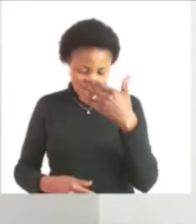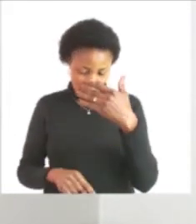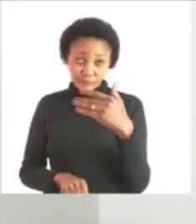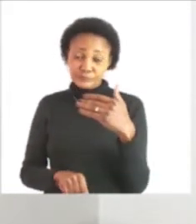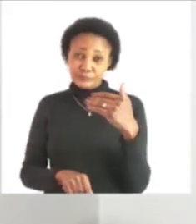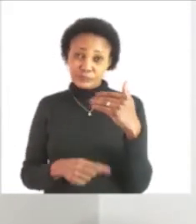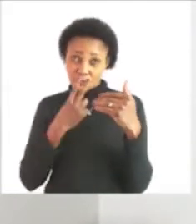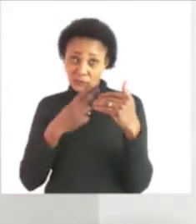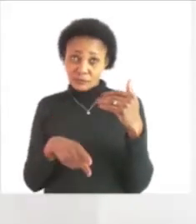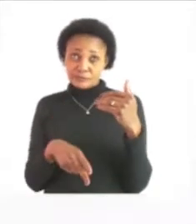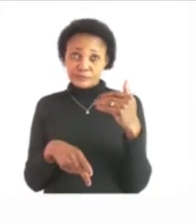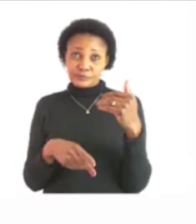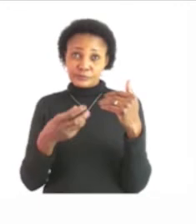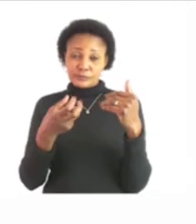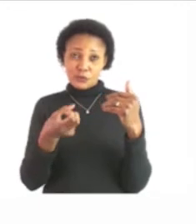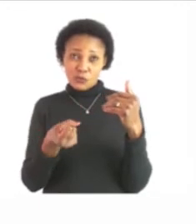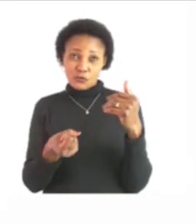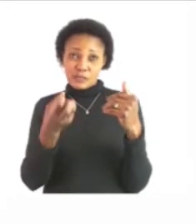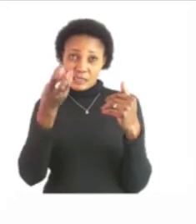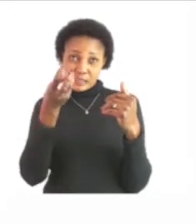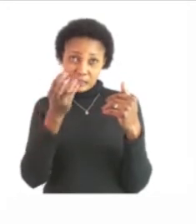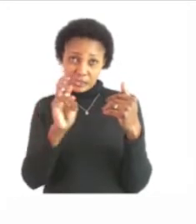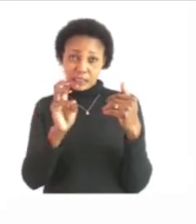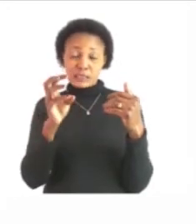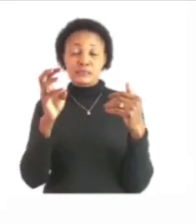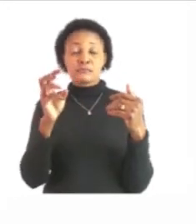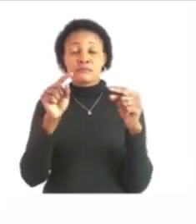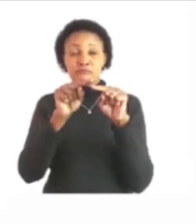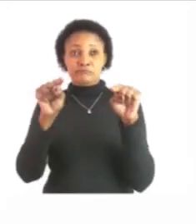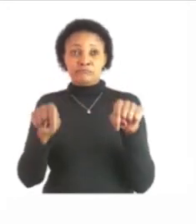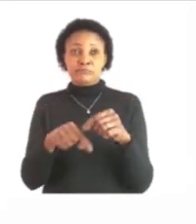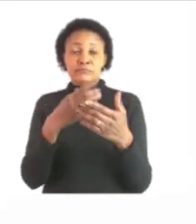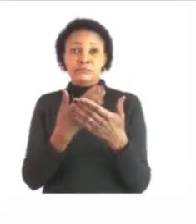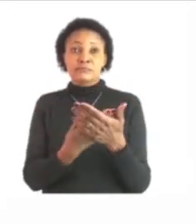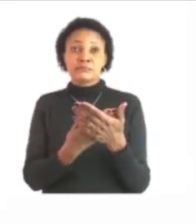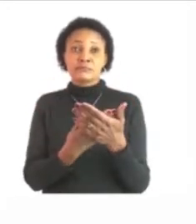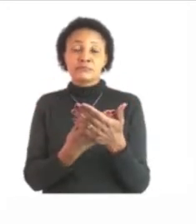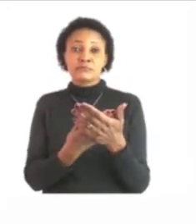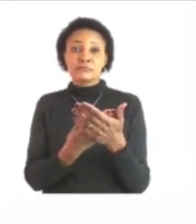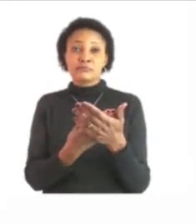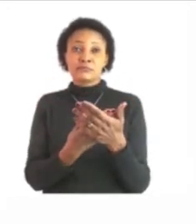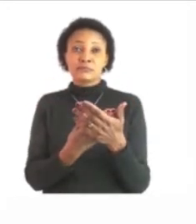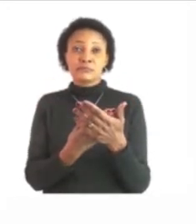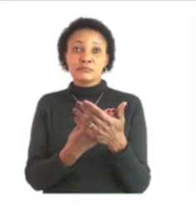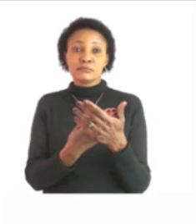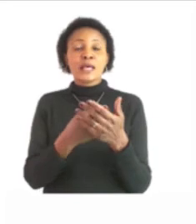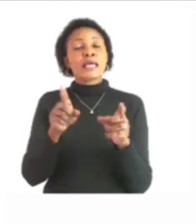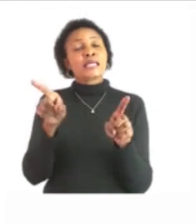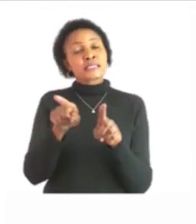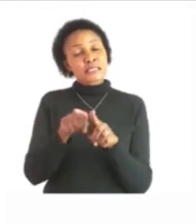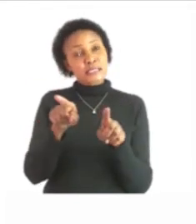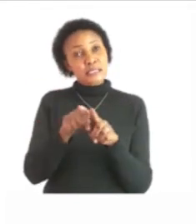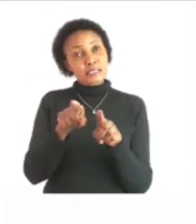will see that we have 6 pictures. And these pictures are the same